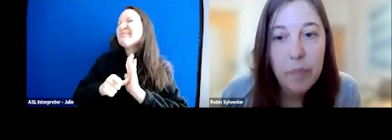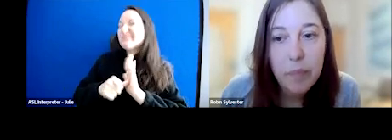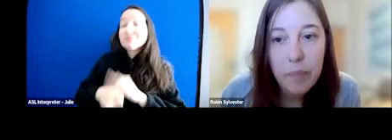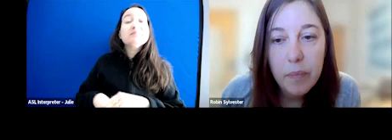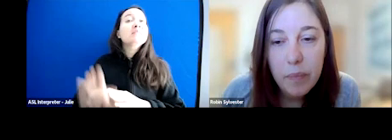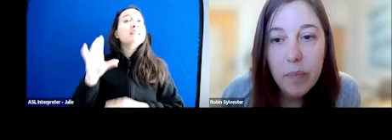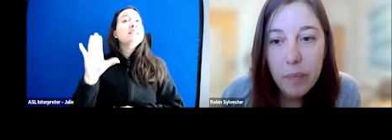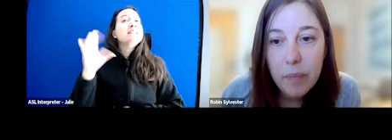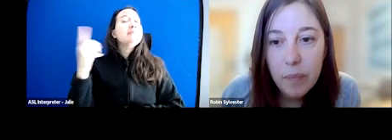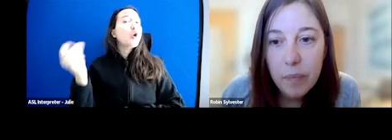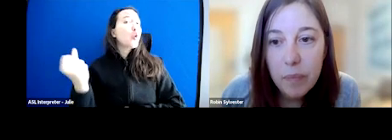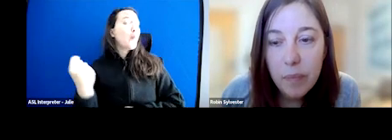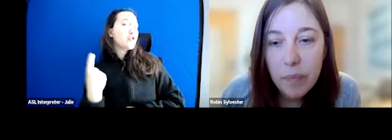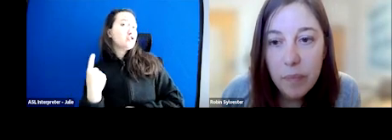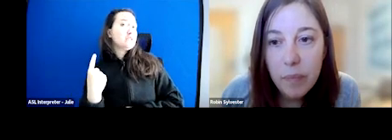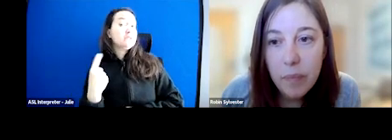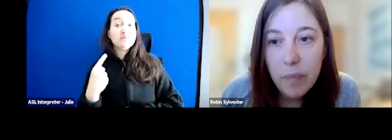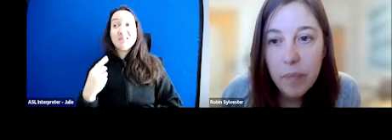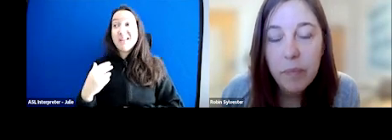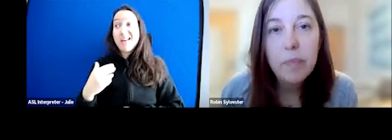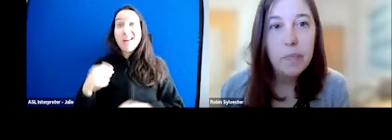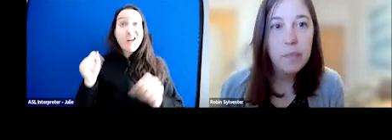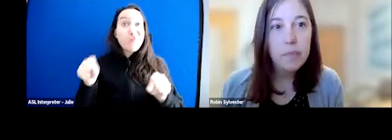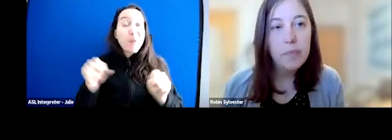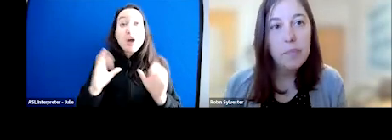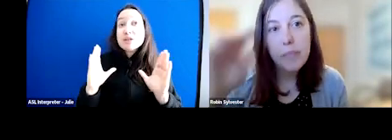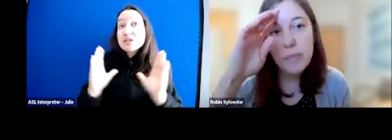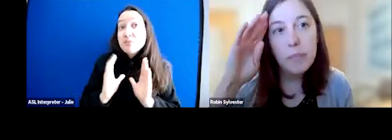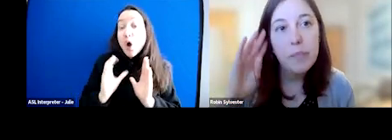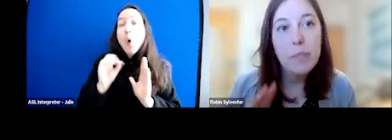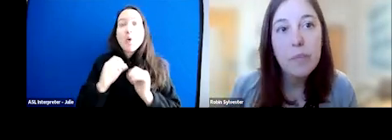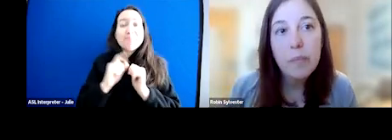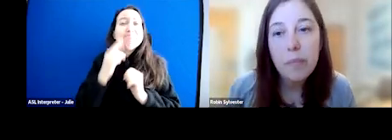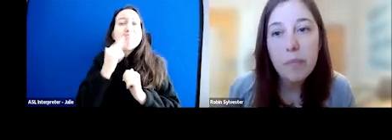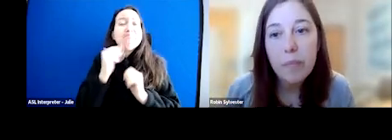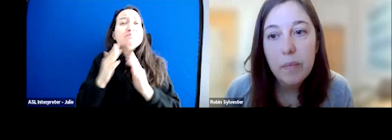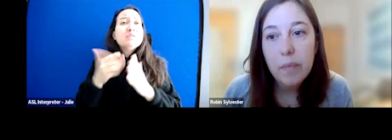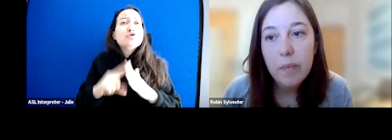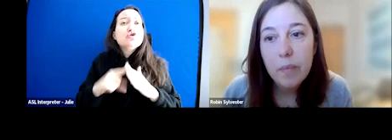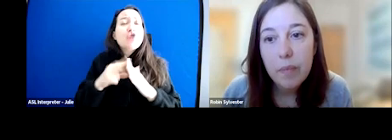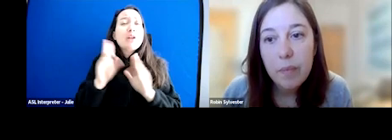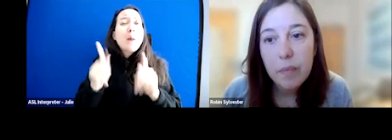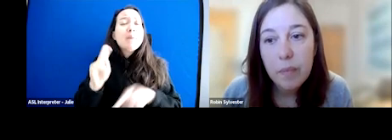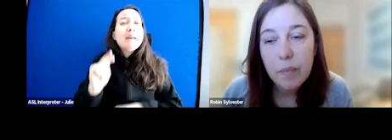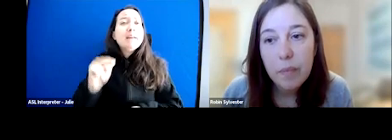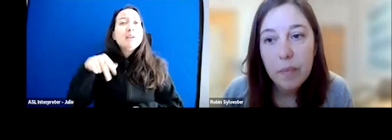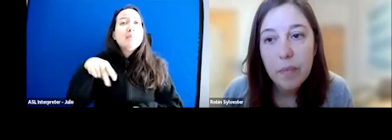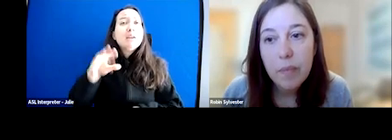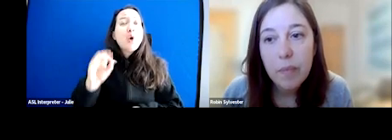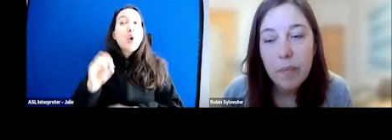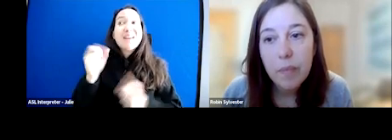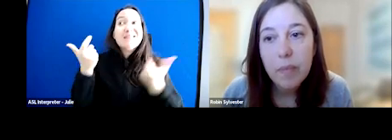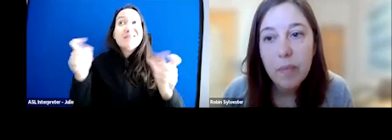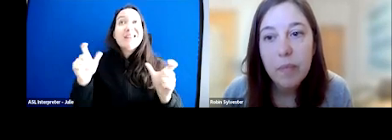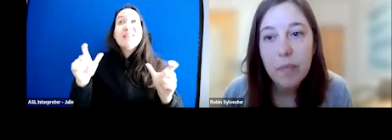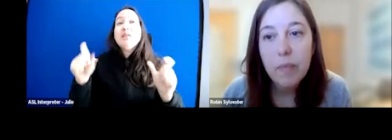is a question, is there any likelihood that small and or startup NPOs get funded from massive orgs